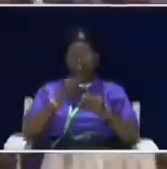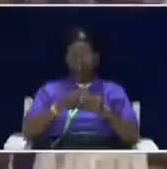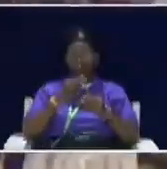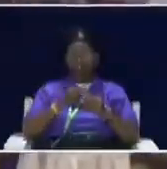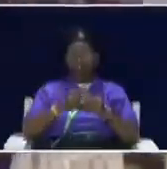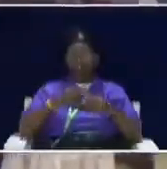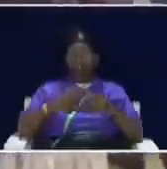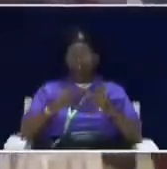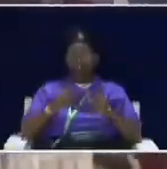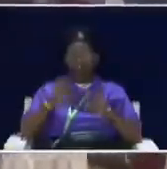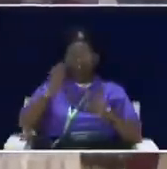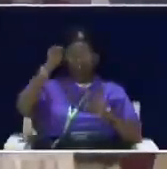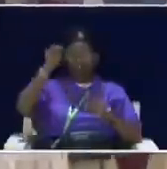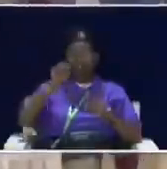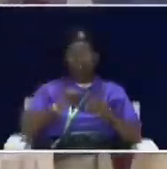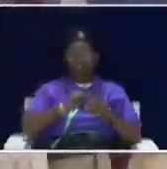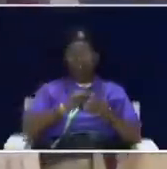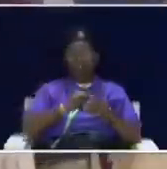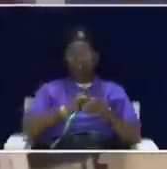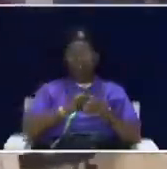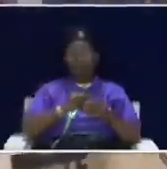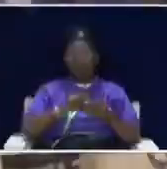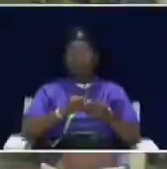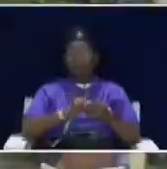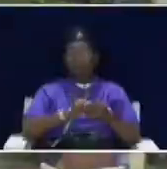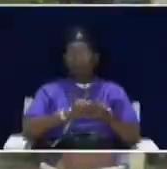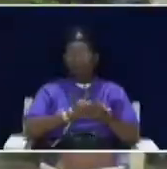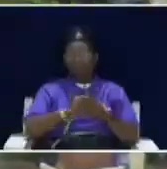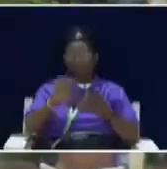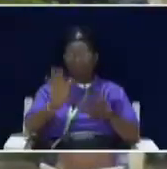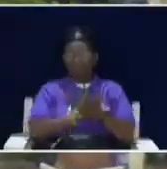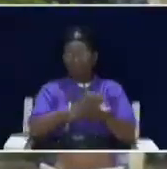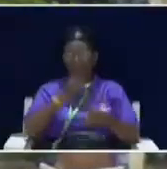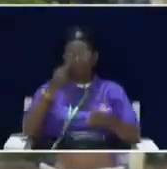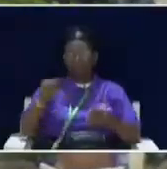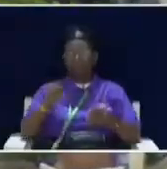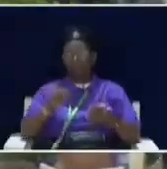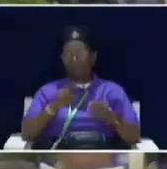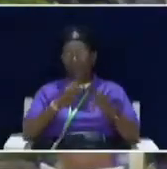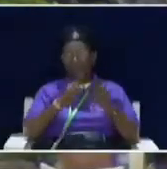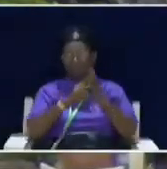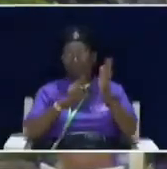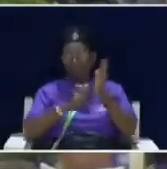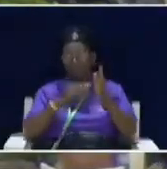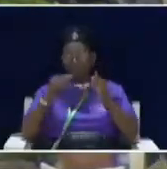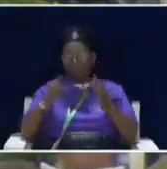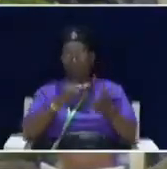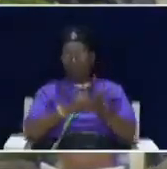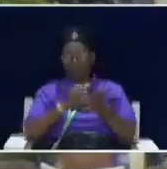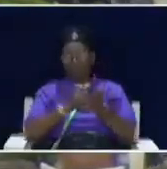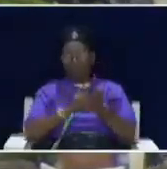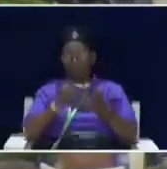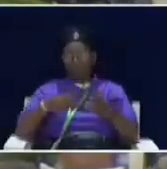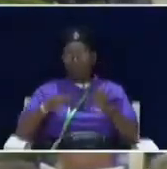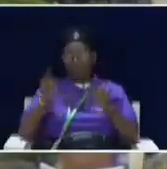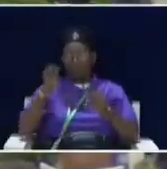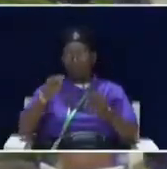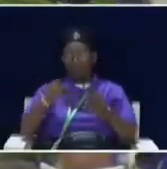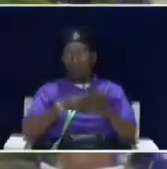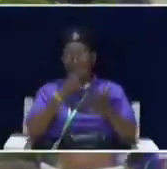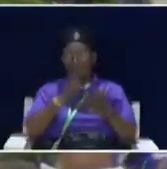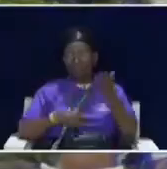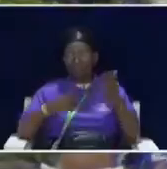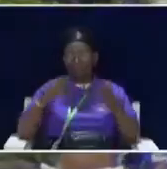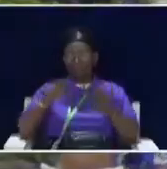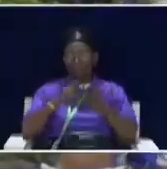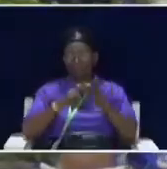Let him destroy reports of the doctors. Let him cancel the report about